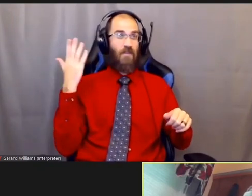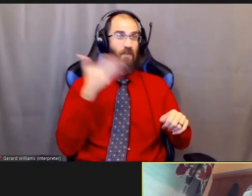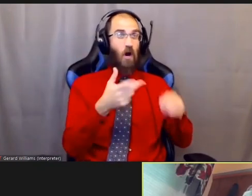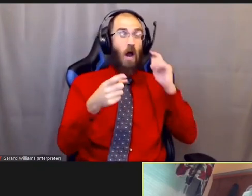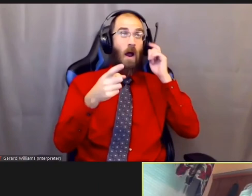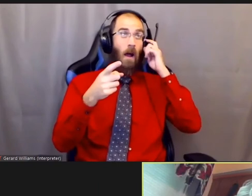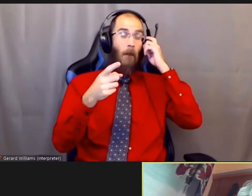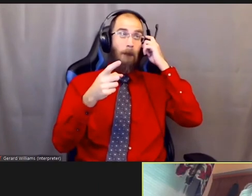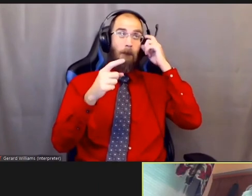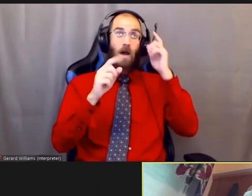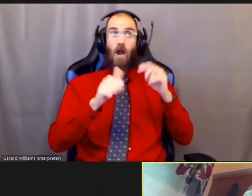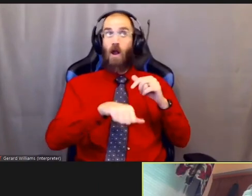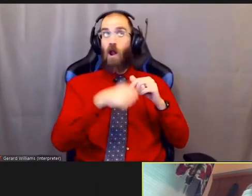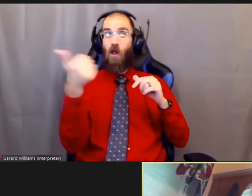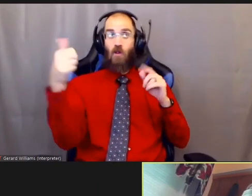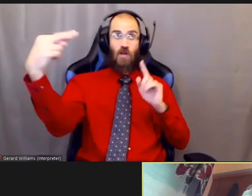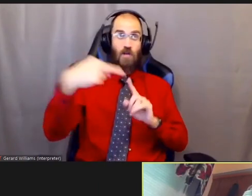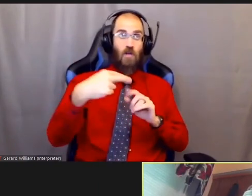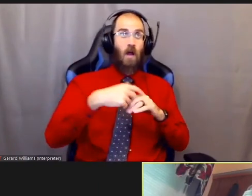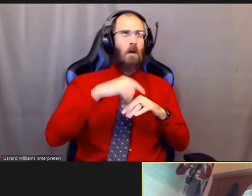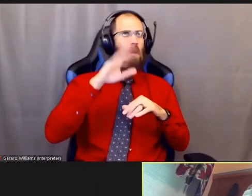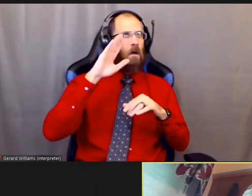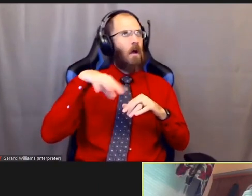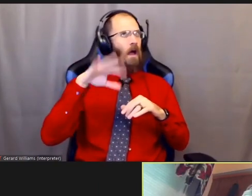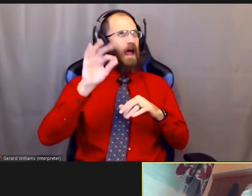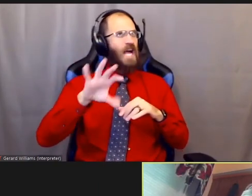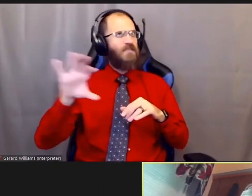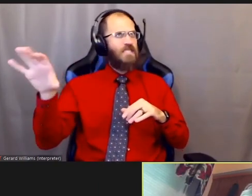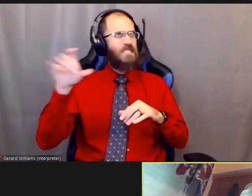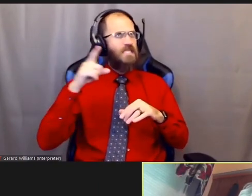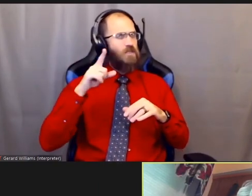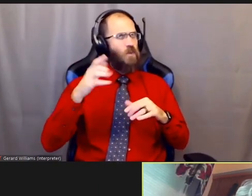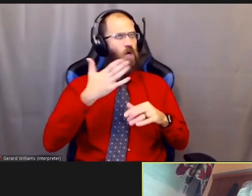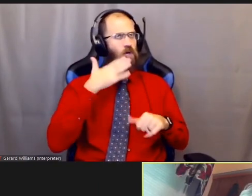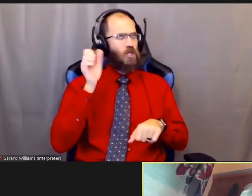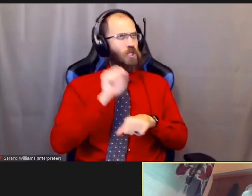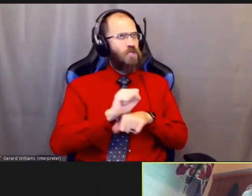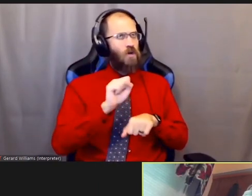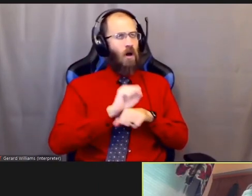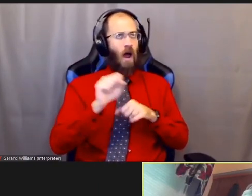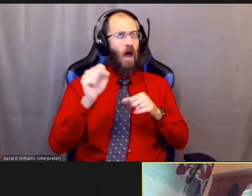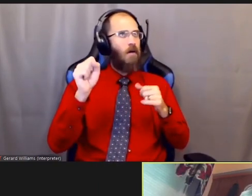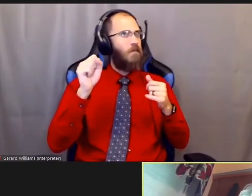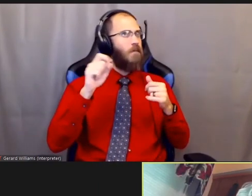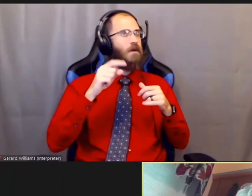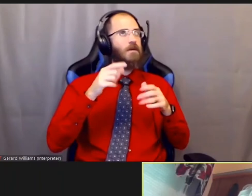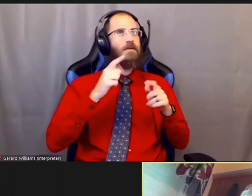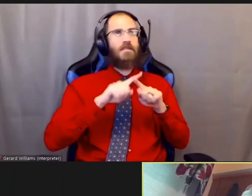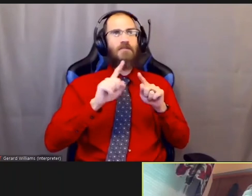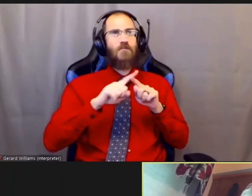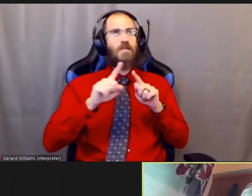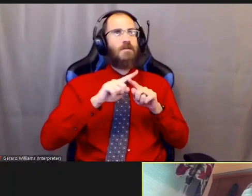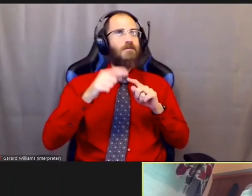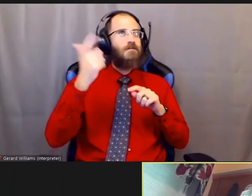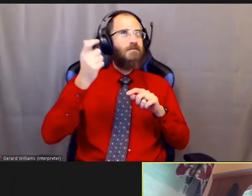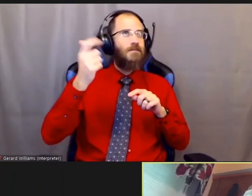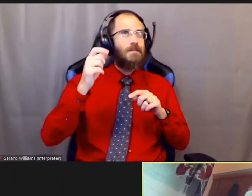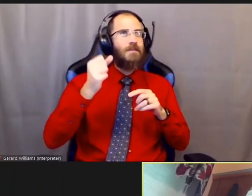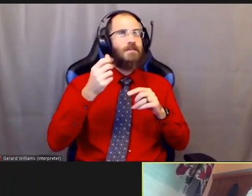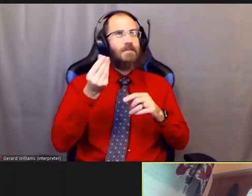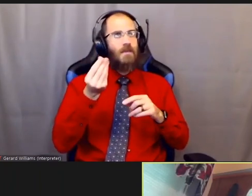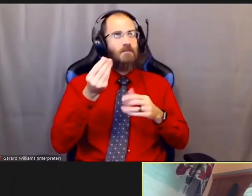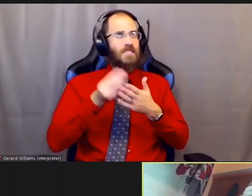is the FCC has been doing a good job of trying to, through their various subsidy mechanisms, the CAF and now the